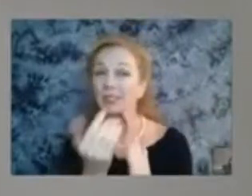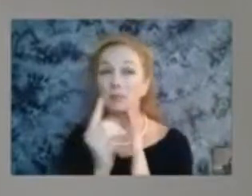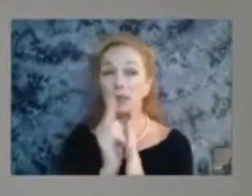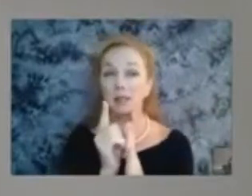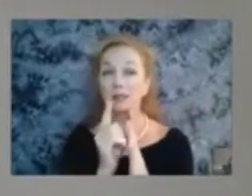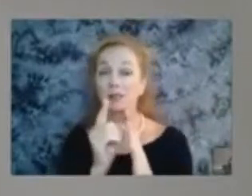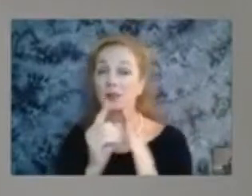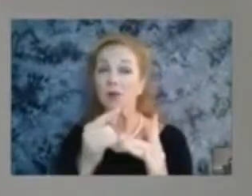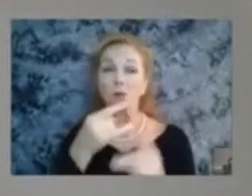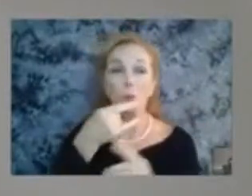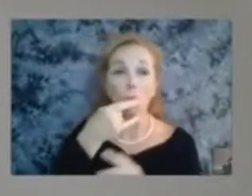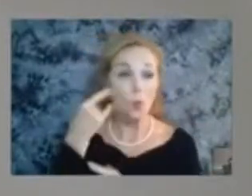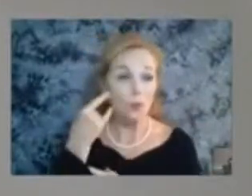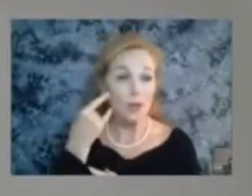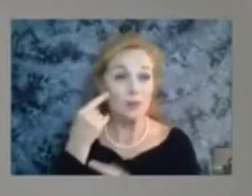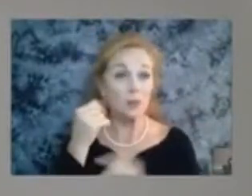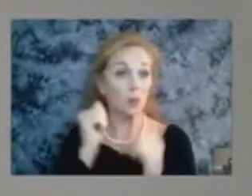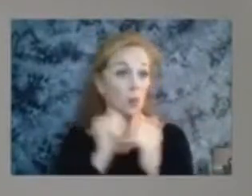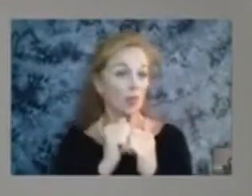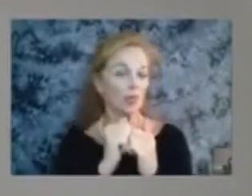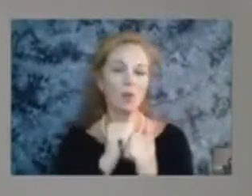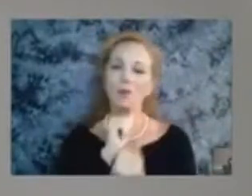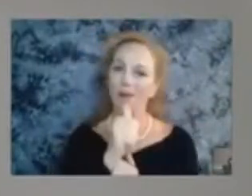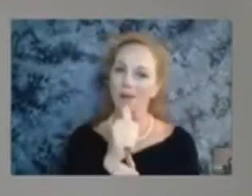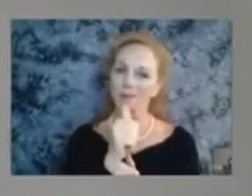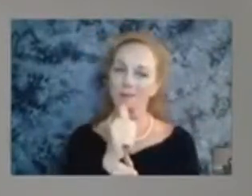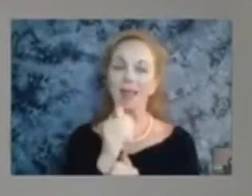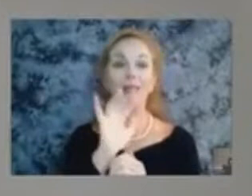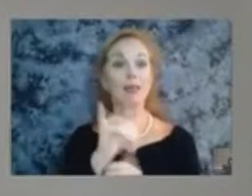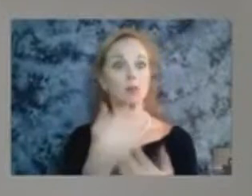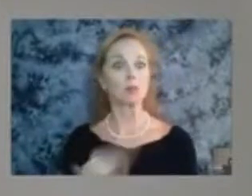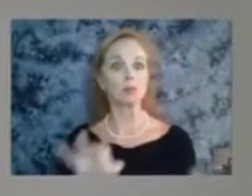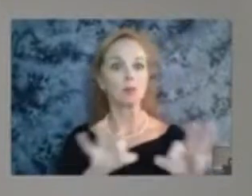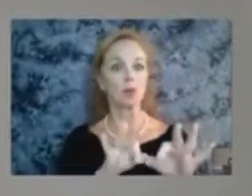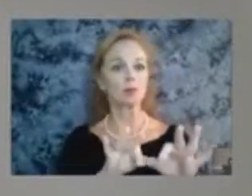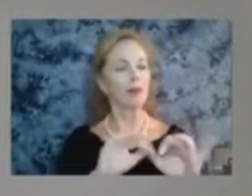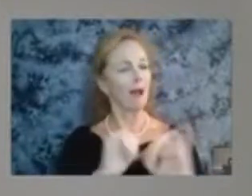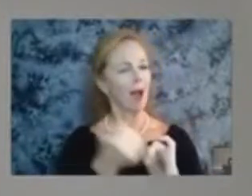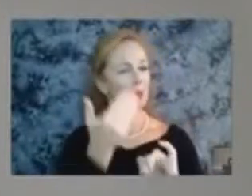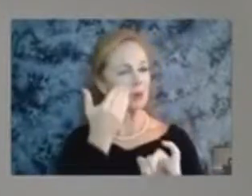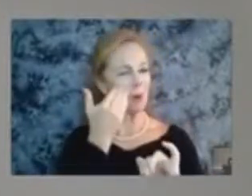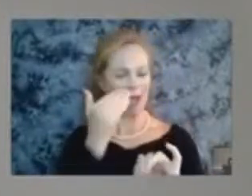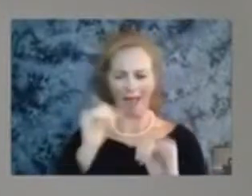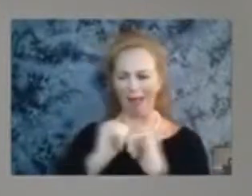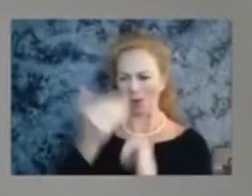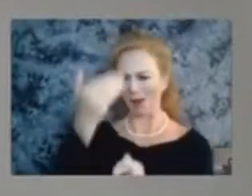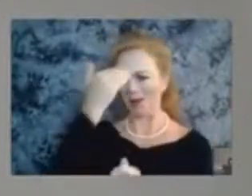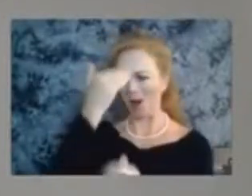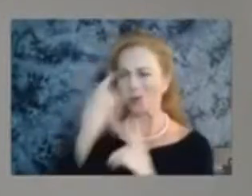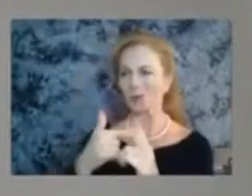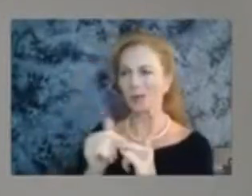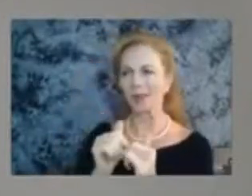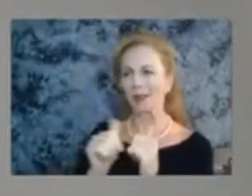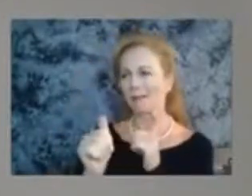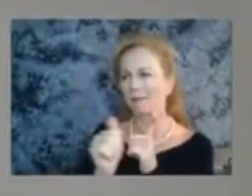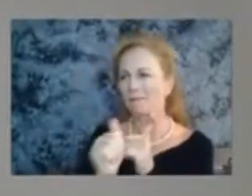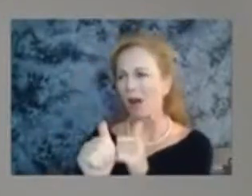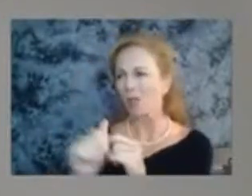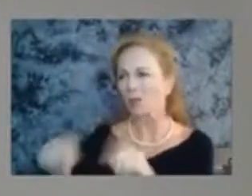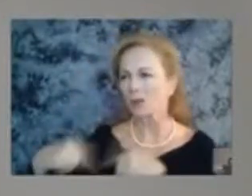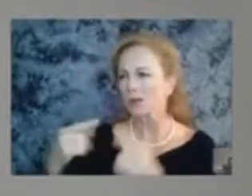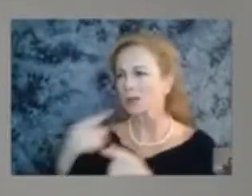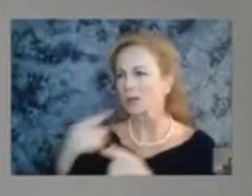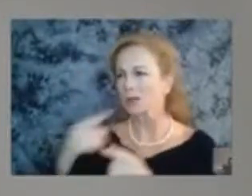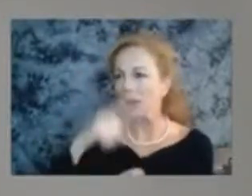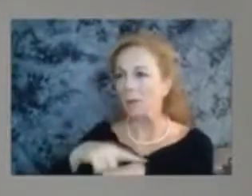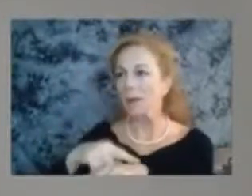feet is very important in maintaining those social distances. How do we know that? How do I know that? As we tracked some over the summer, and in